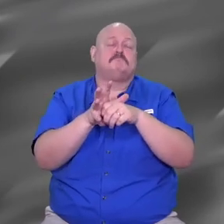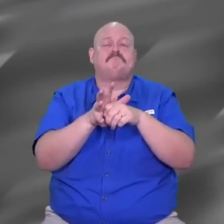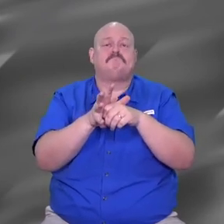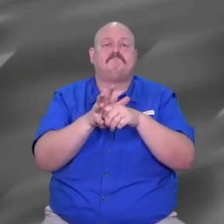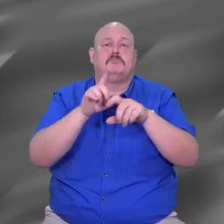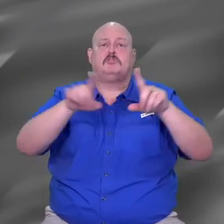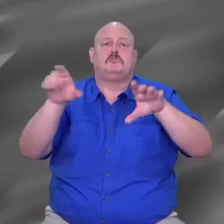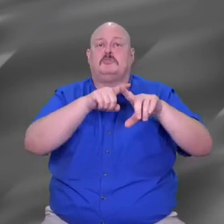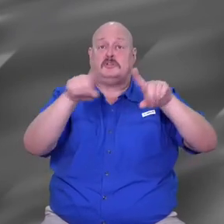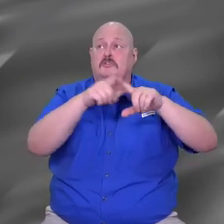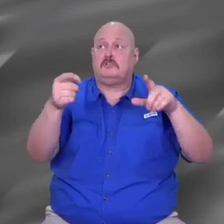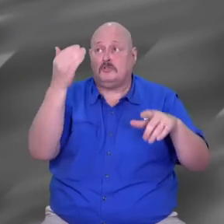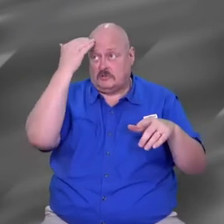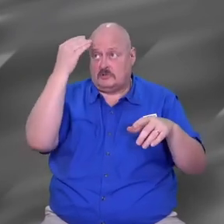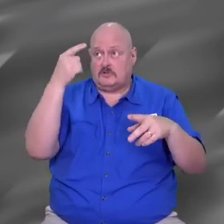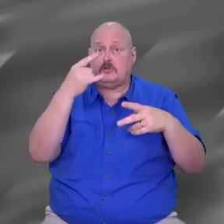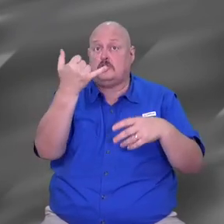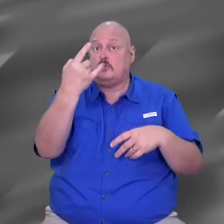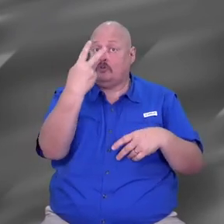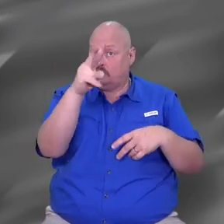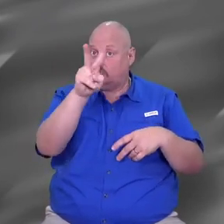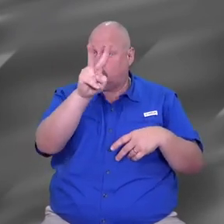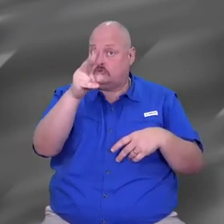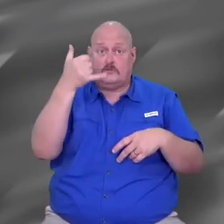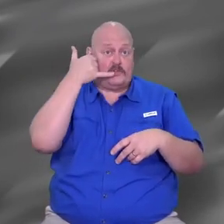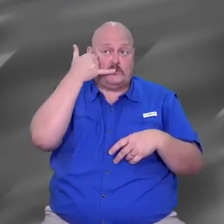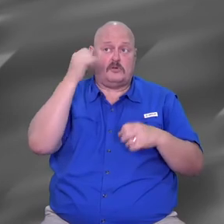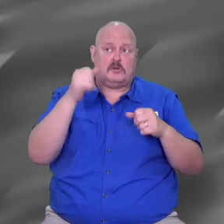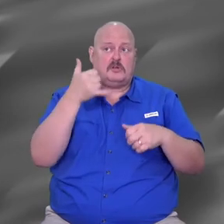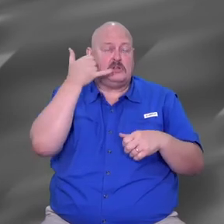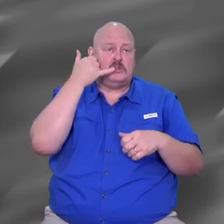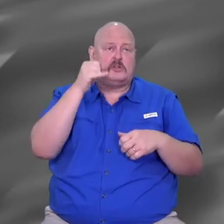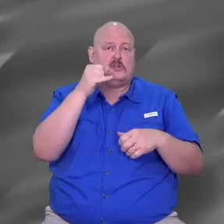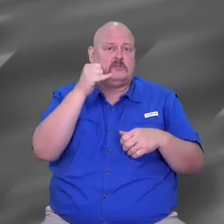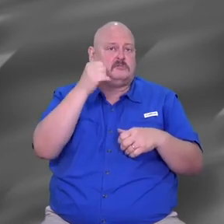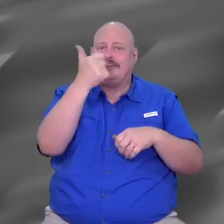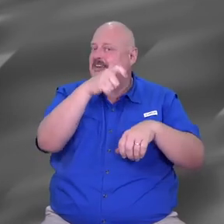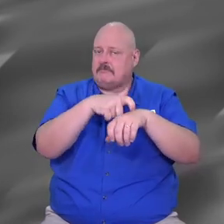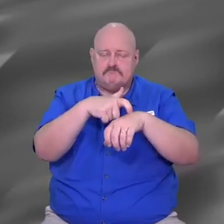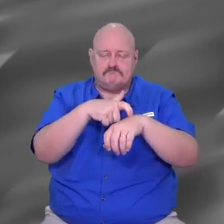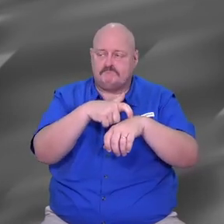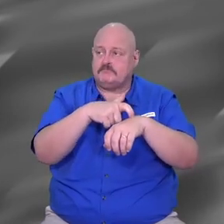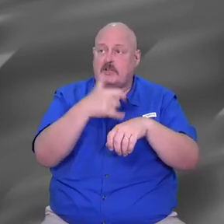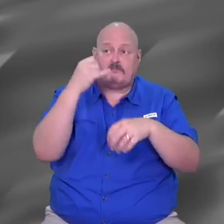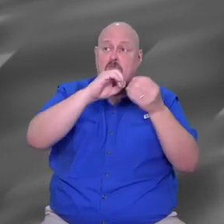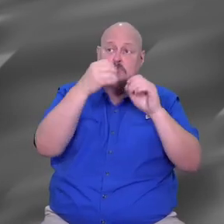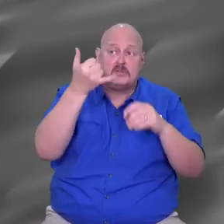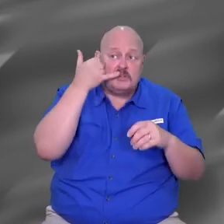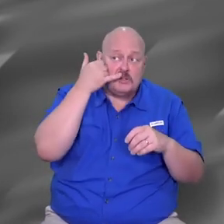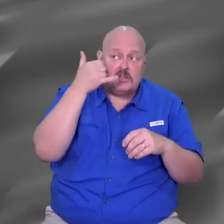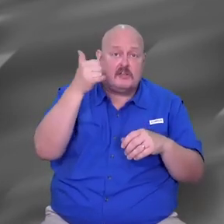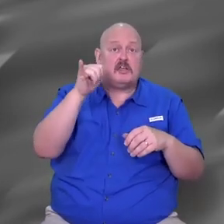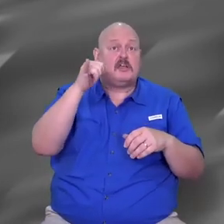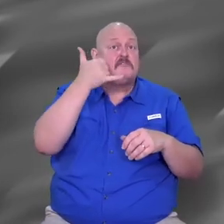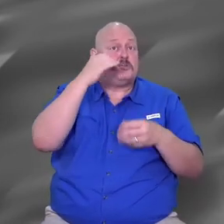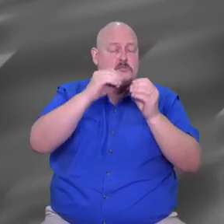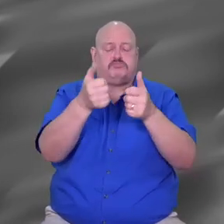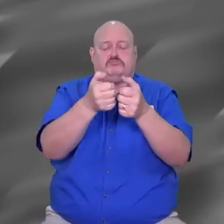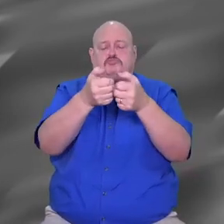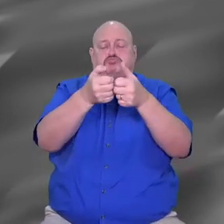bit differently, you do know that we have two phone numbers that you can call 24/7. There's a phone number you can call, there's a phone number that you can